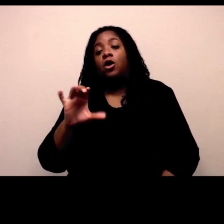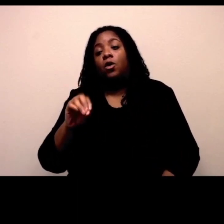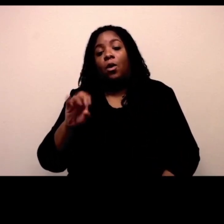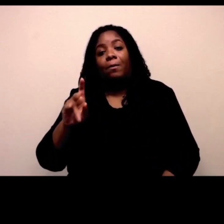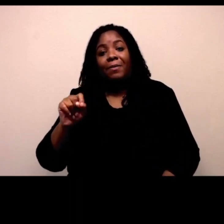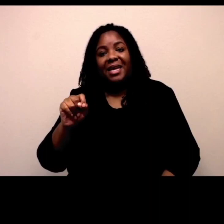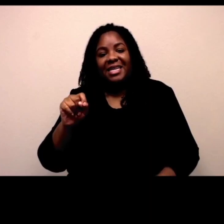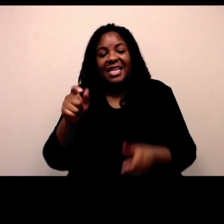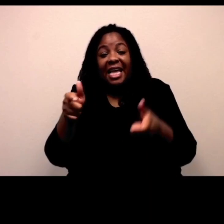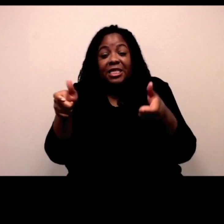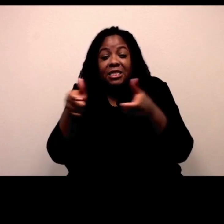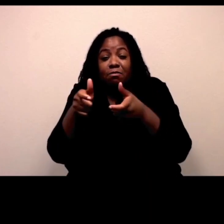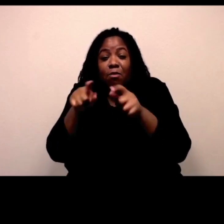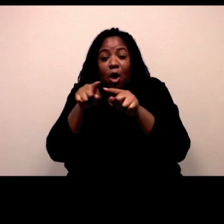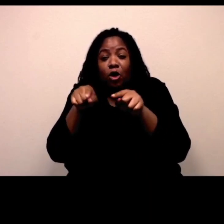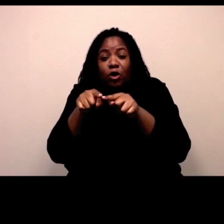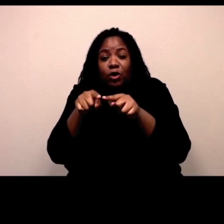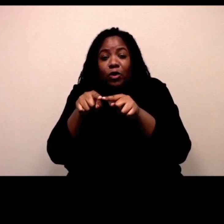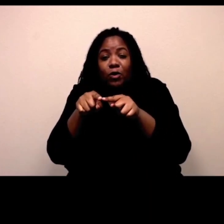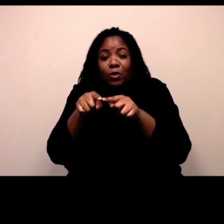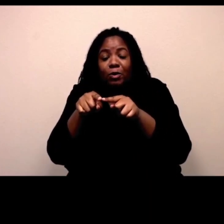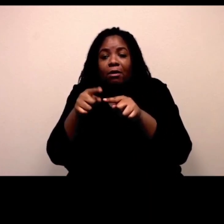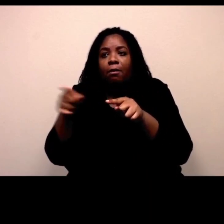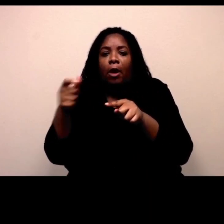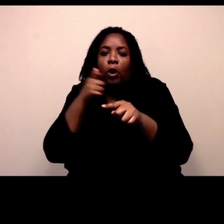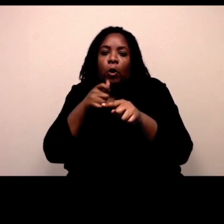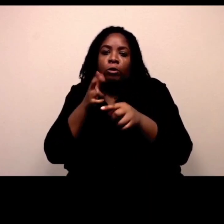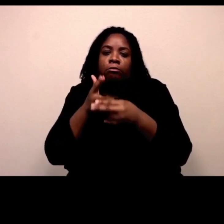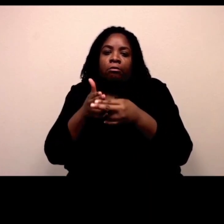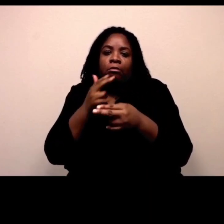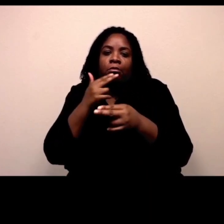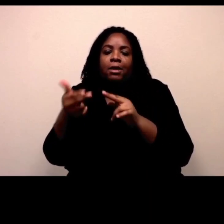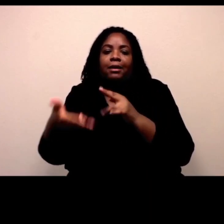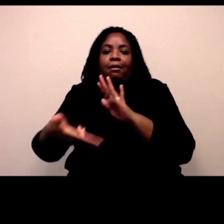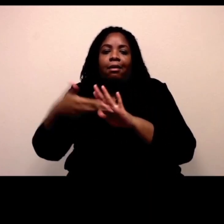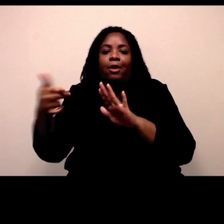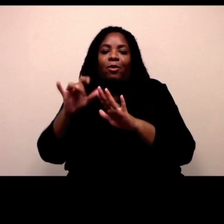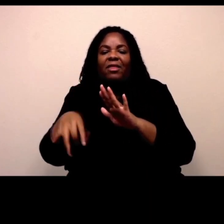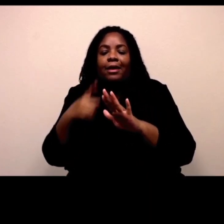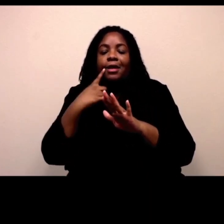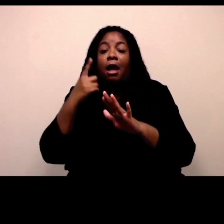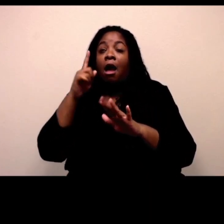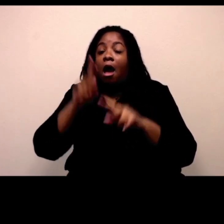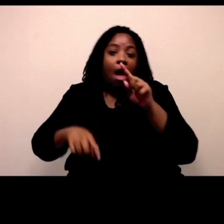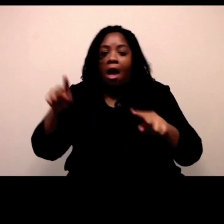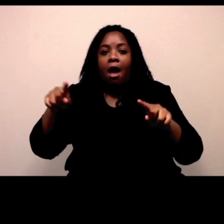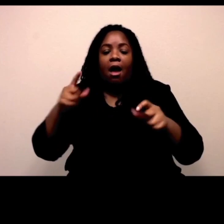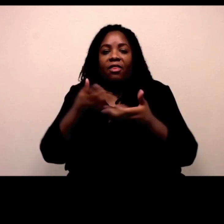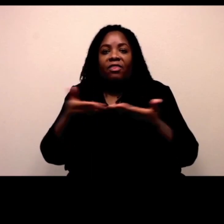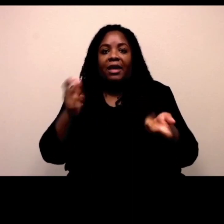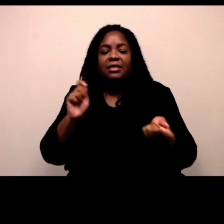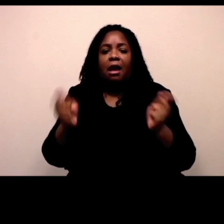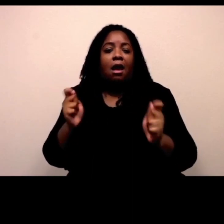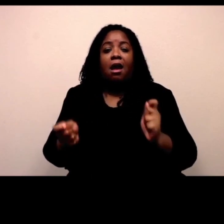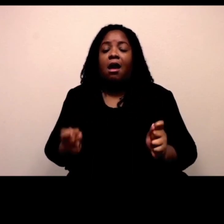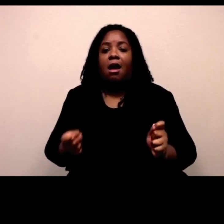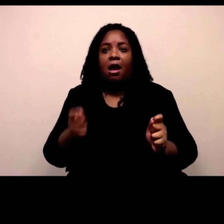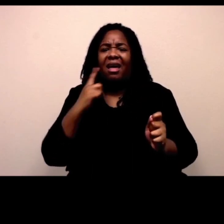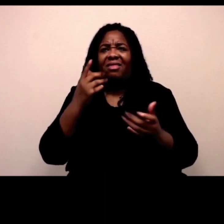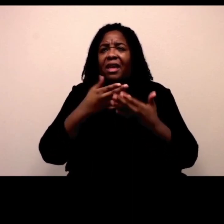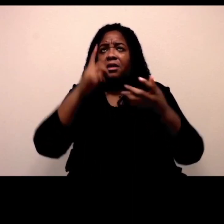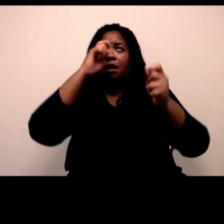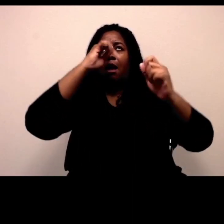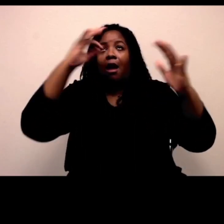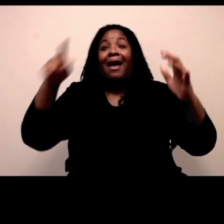cube, square, as my girls called it, can do so many things that you can think that you can't possibly think of. And they're